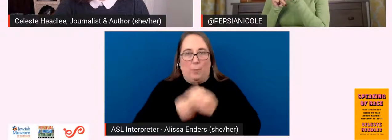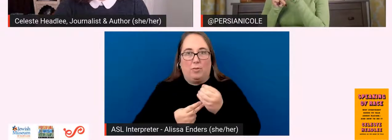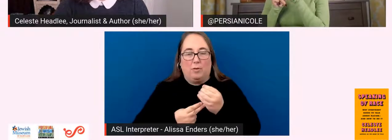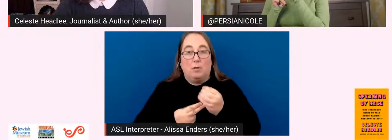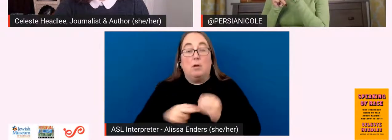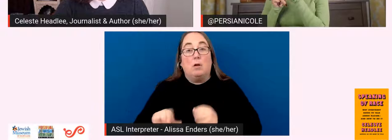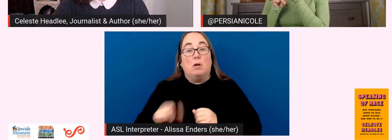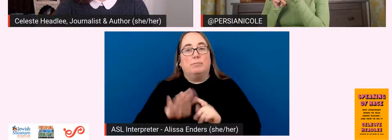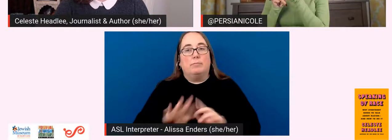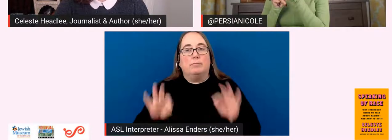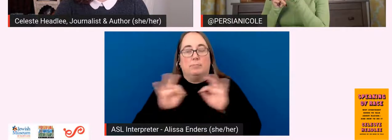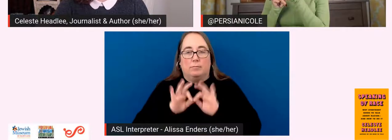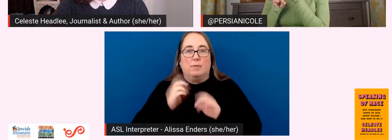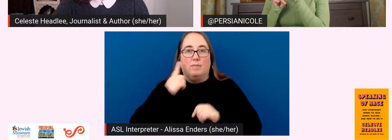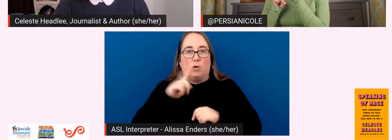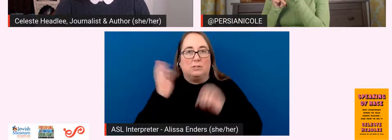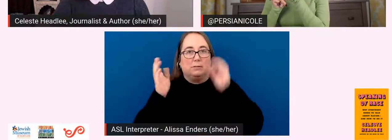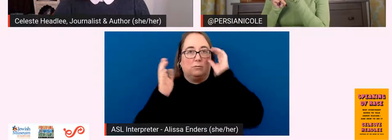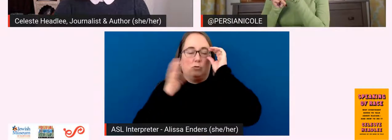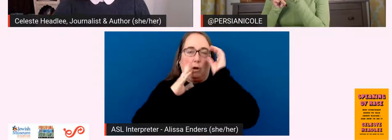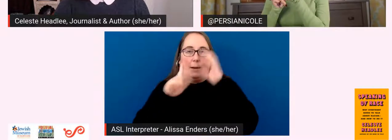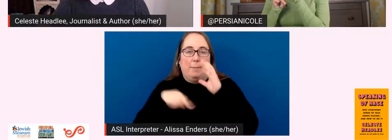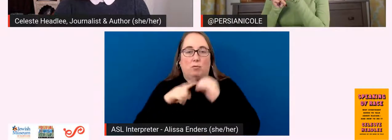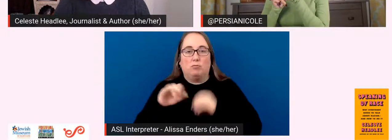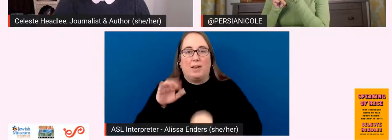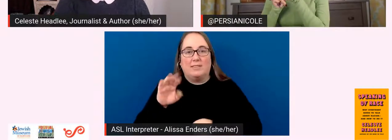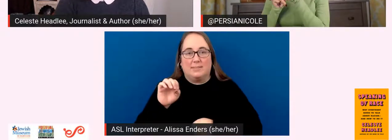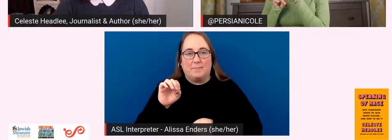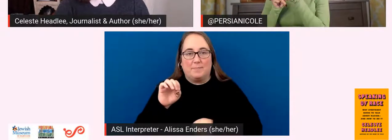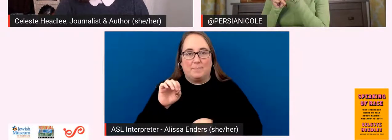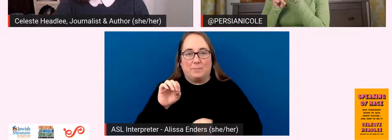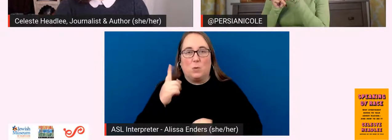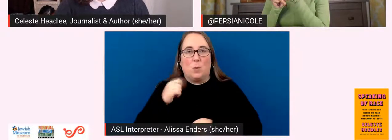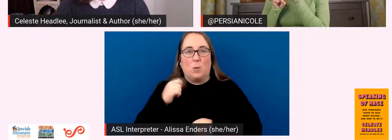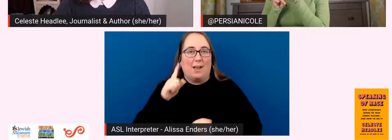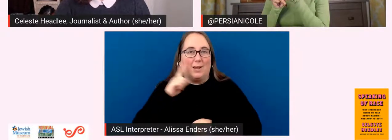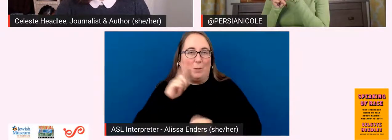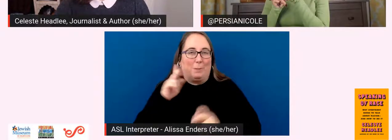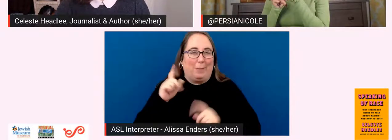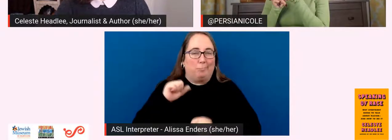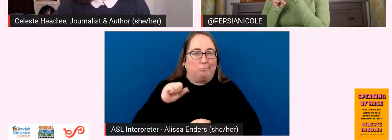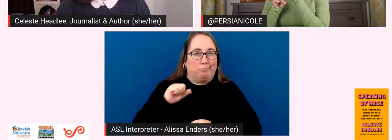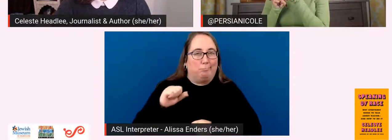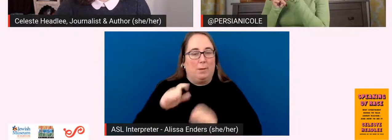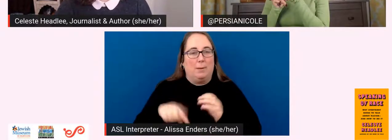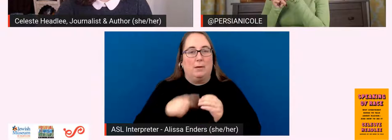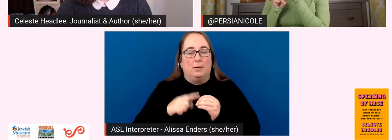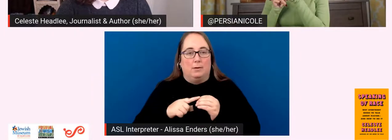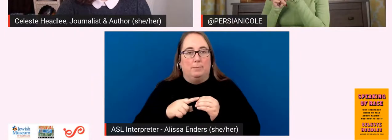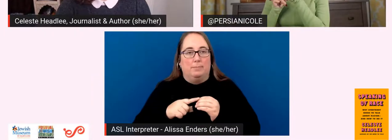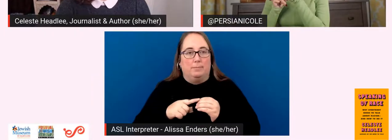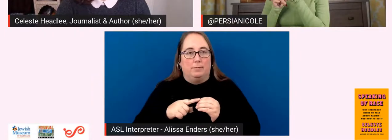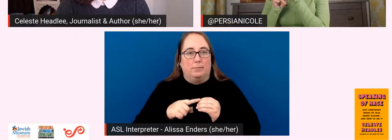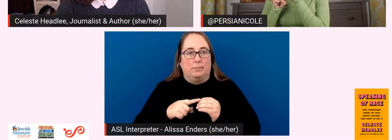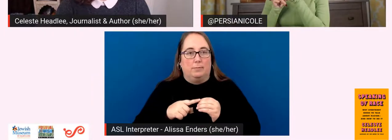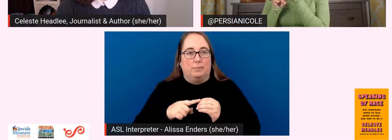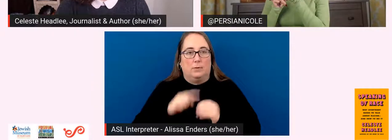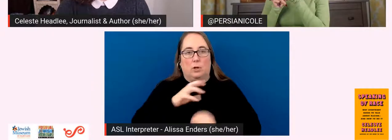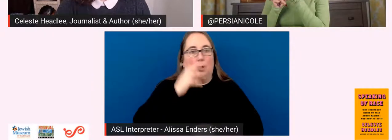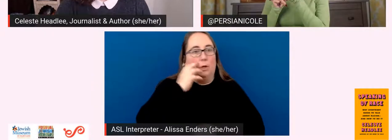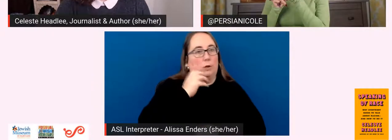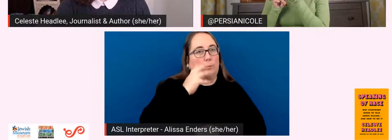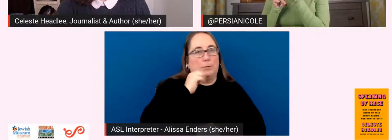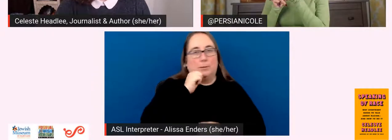of relevant to speaking of race, and it's the one that I get the most pushback on, is where I say, don't equate your experience to